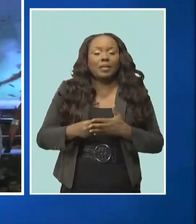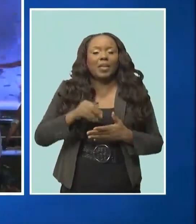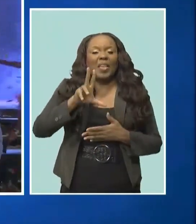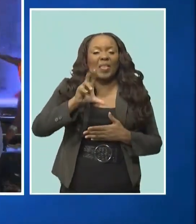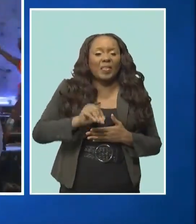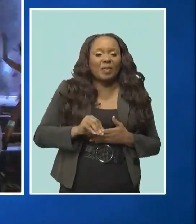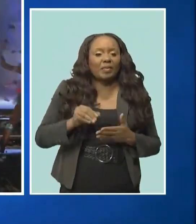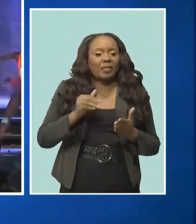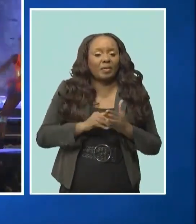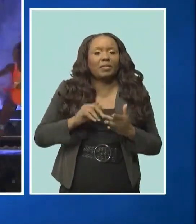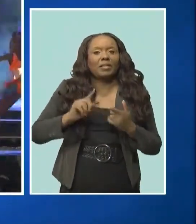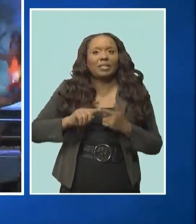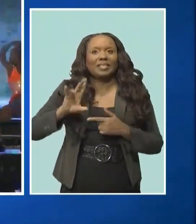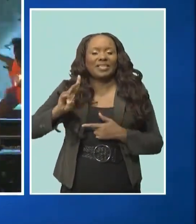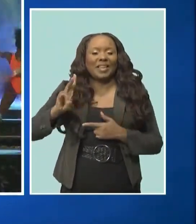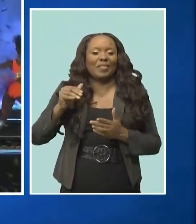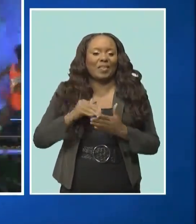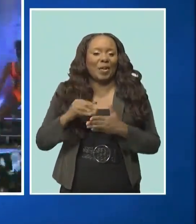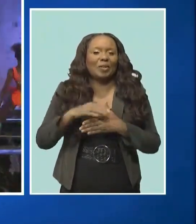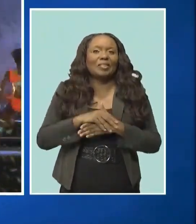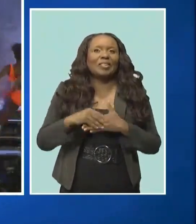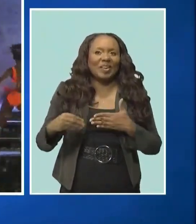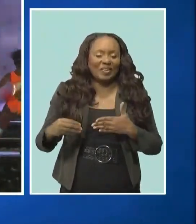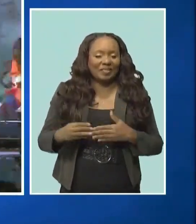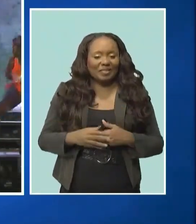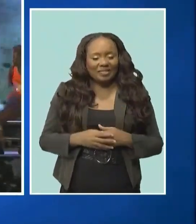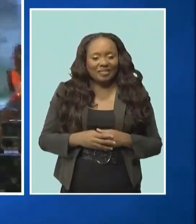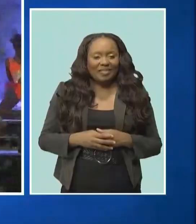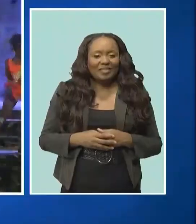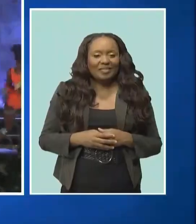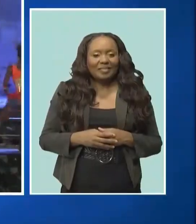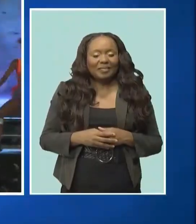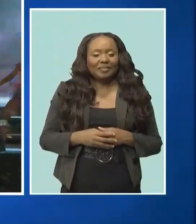to $7,000. Wendy Burke, CBC